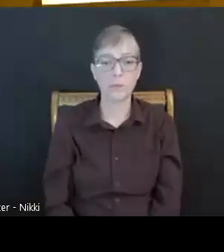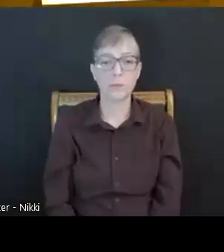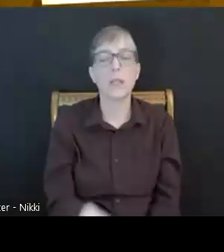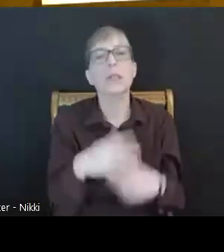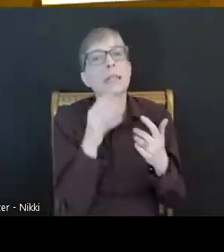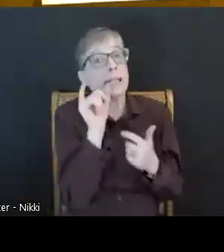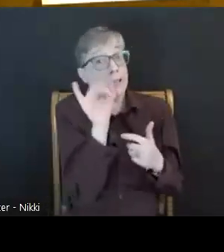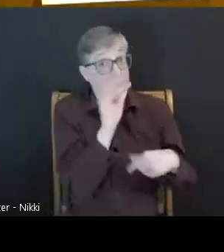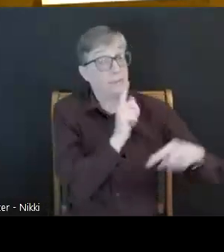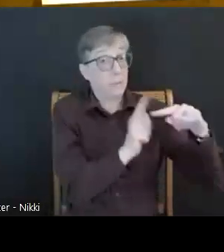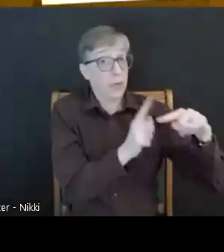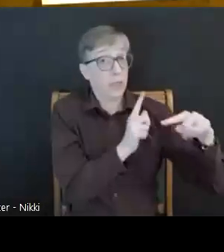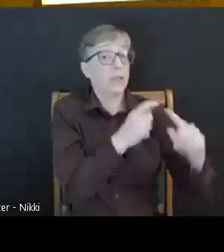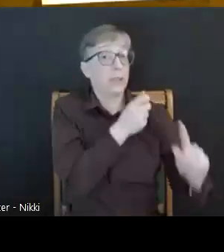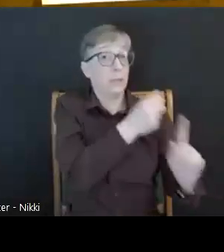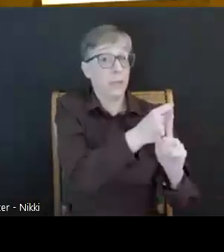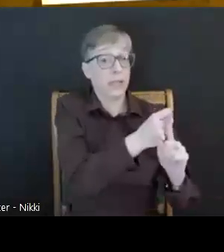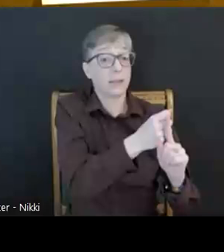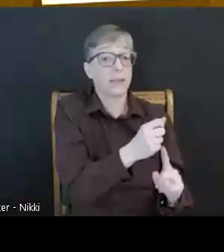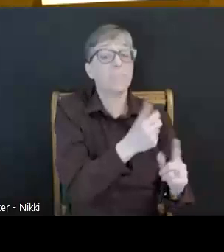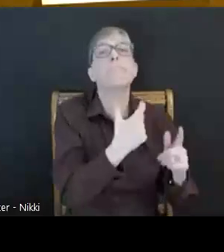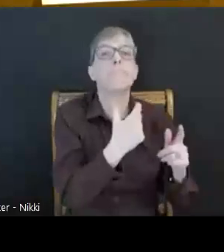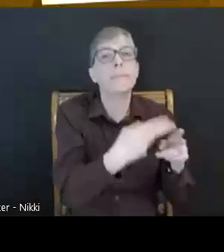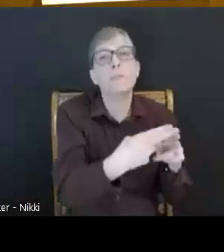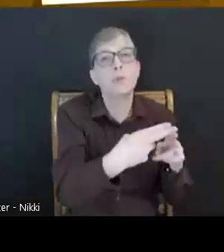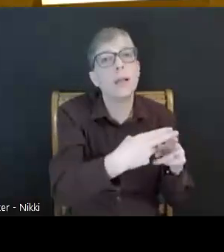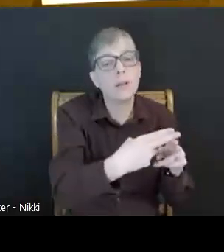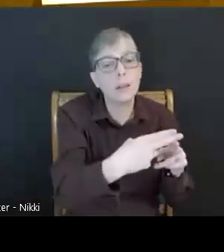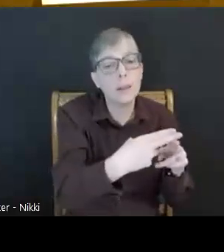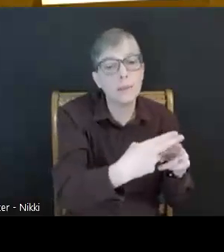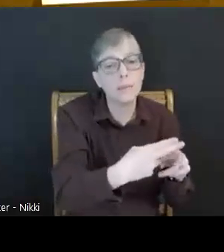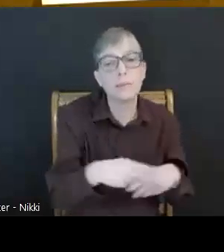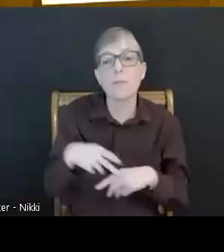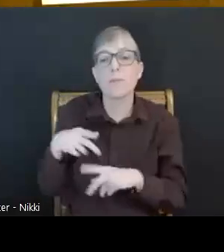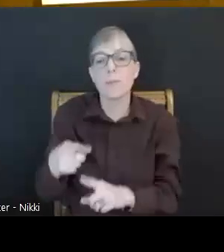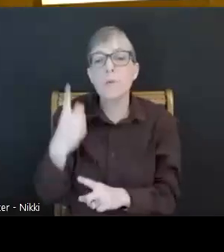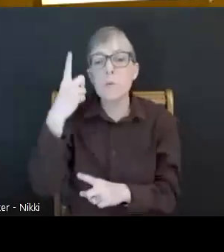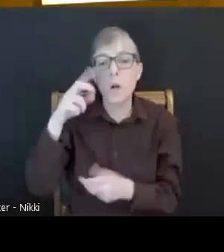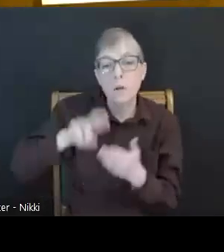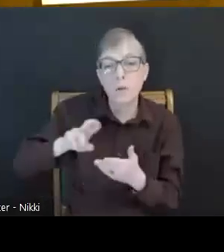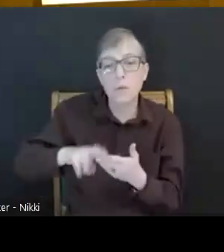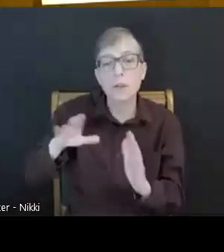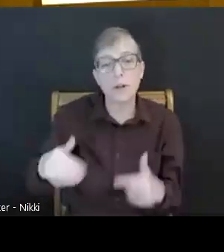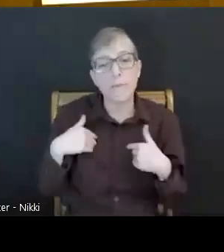then there's someone here, Sylvia Sorensen, who actually does have some positive data on it. But